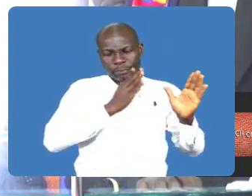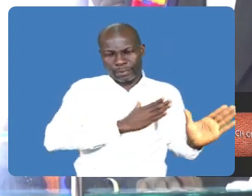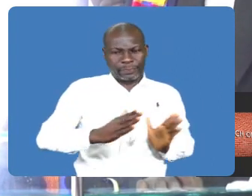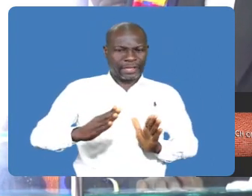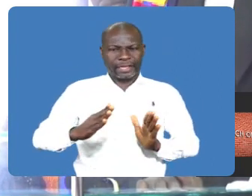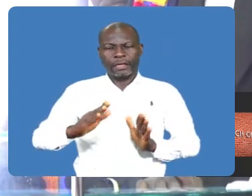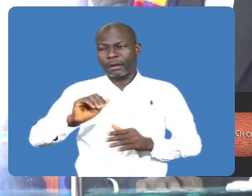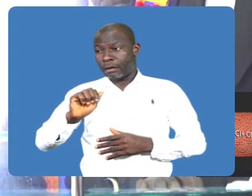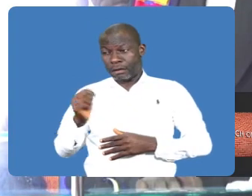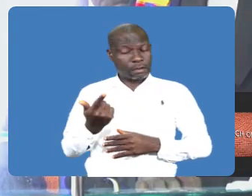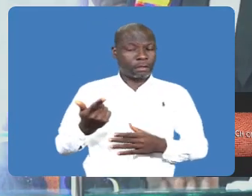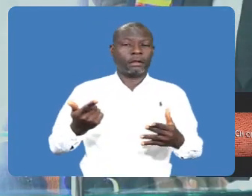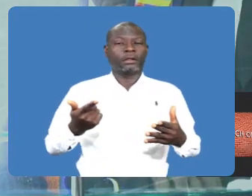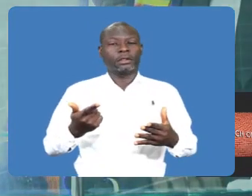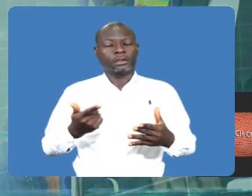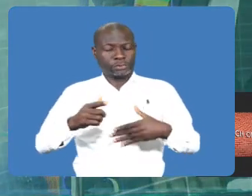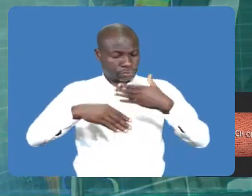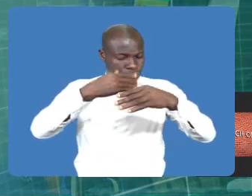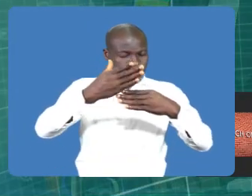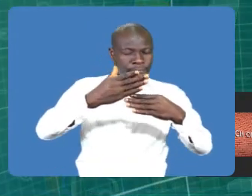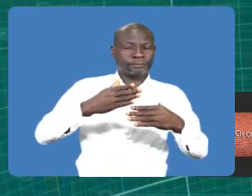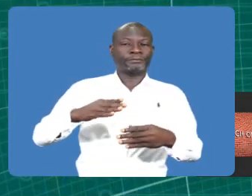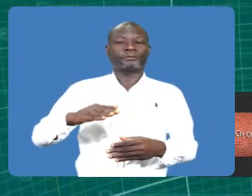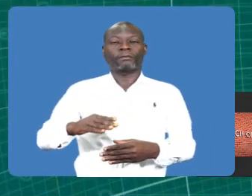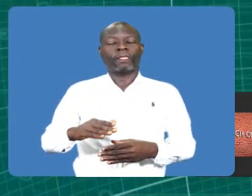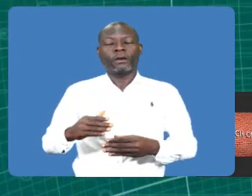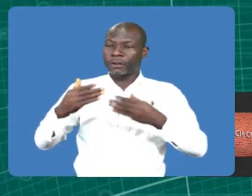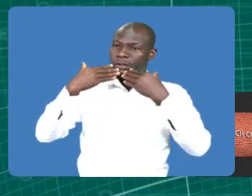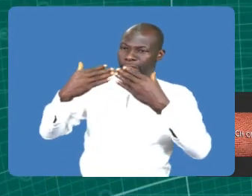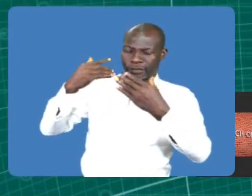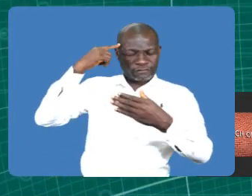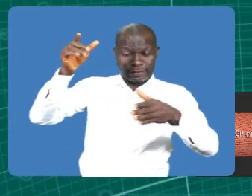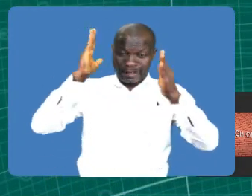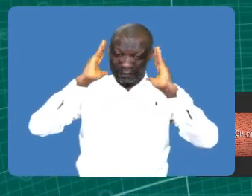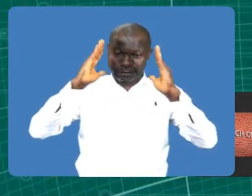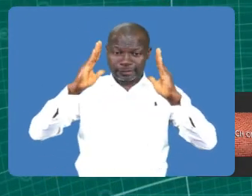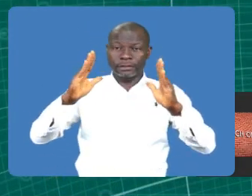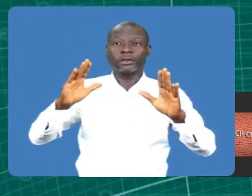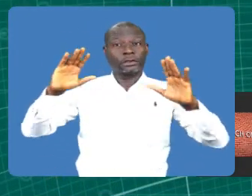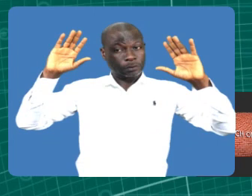to prepare us for the task ahead. Professor Chairman, I thank you for your